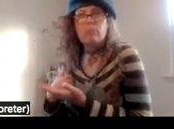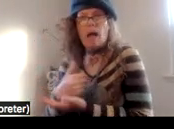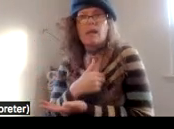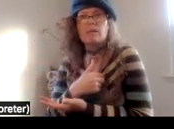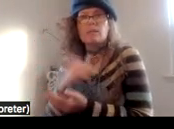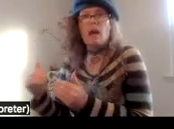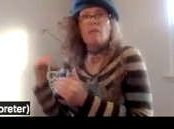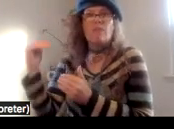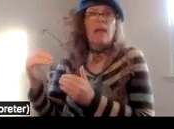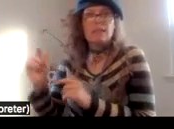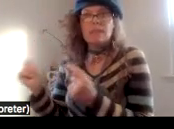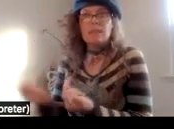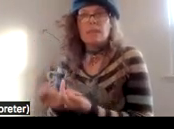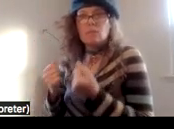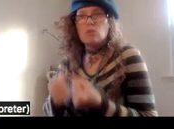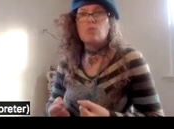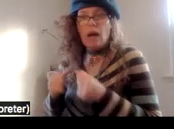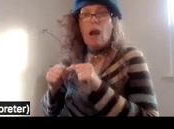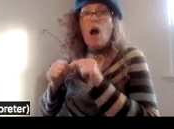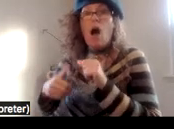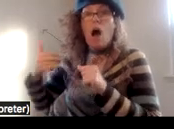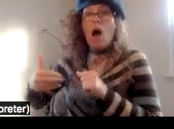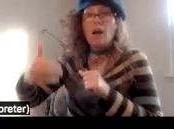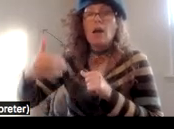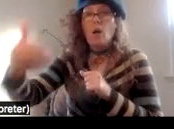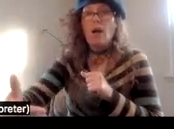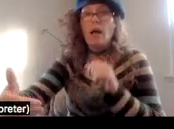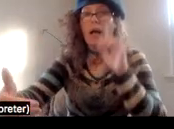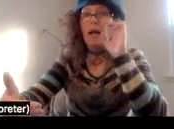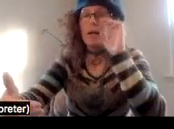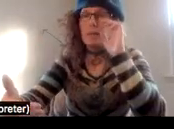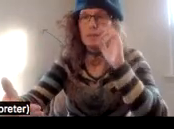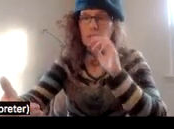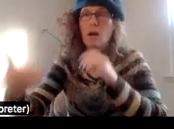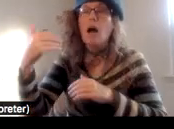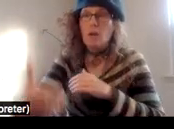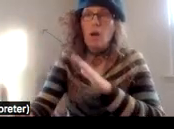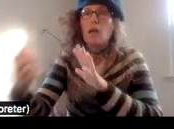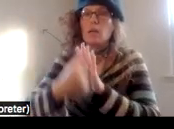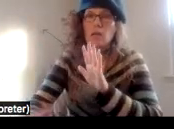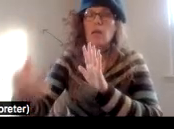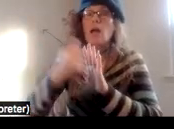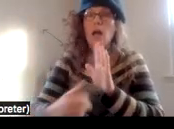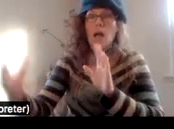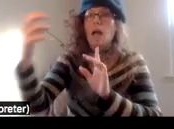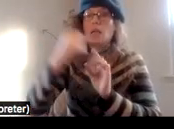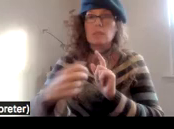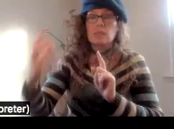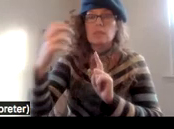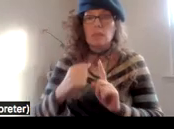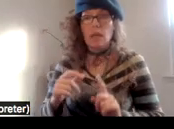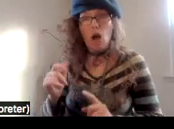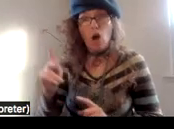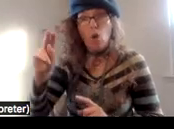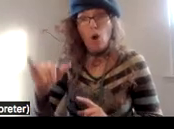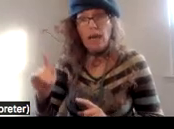this ongoing because there's an ongoing onslaught to try to turn this entire as the courtney brown